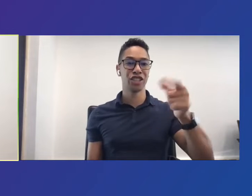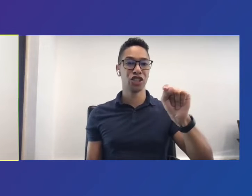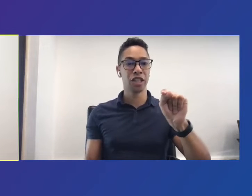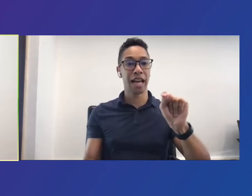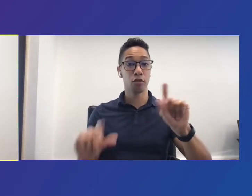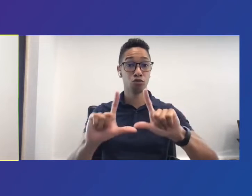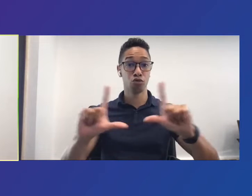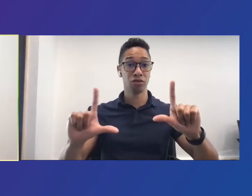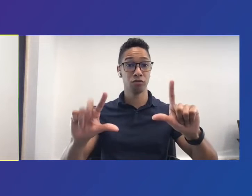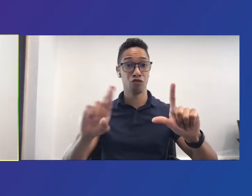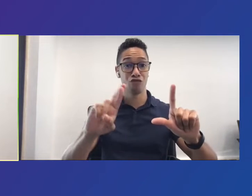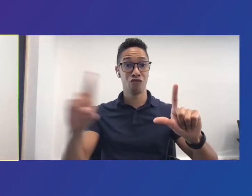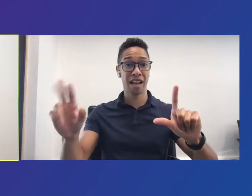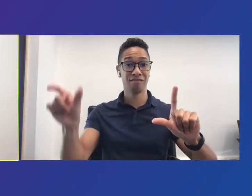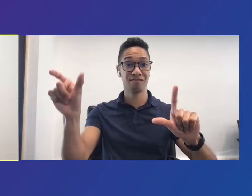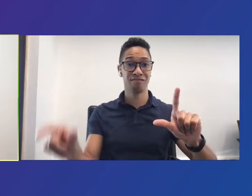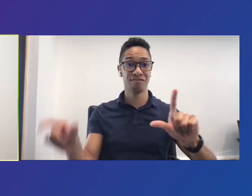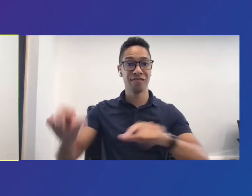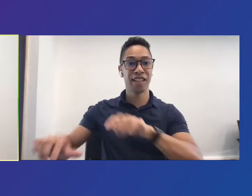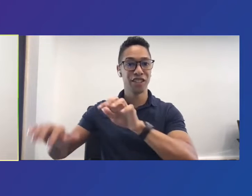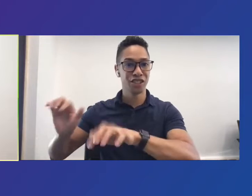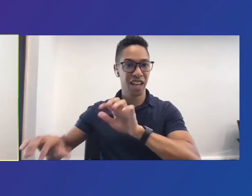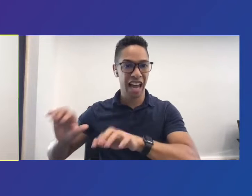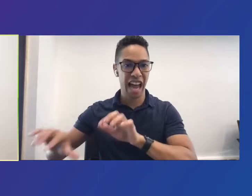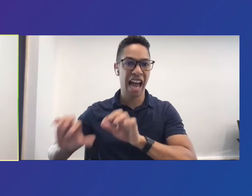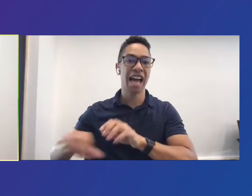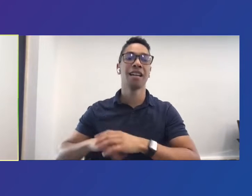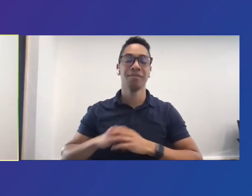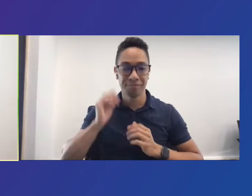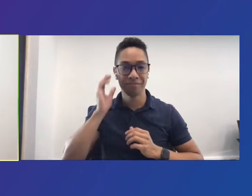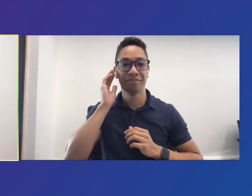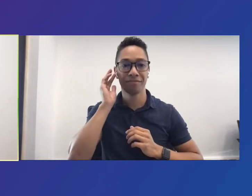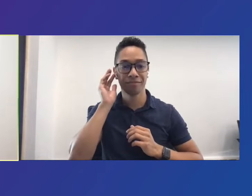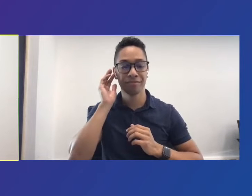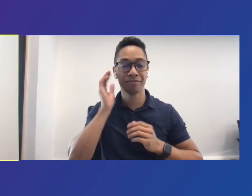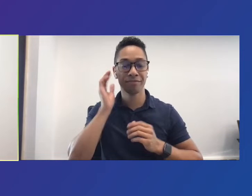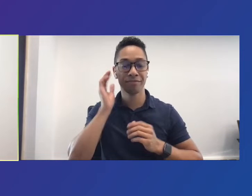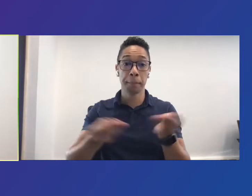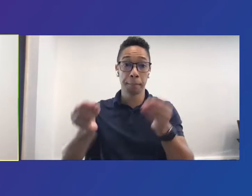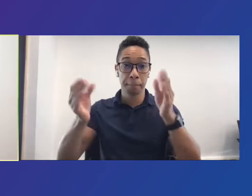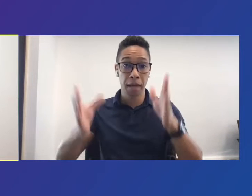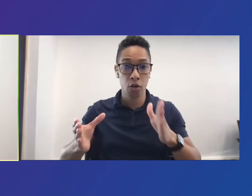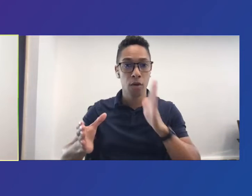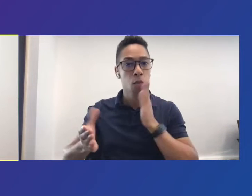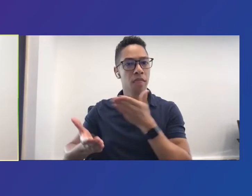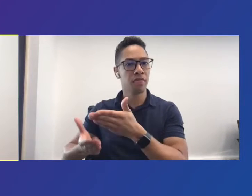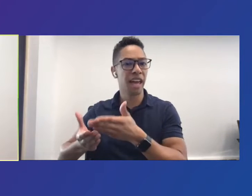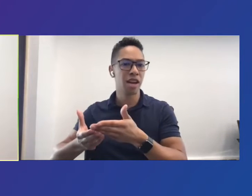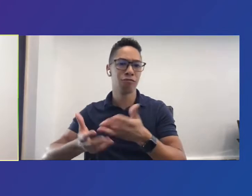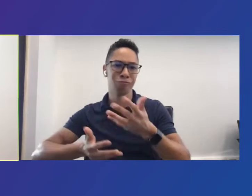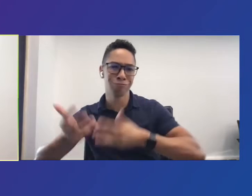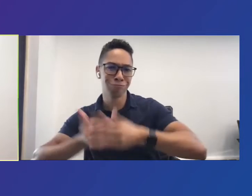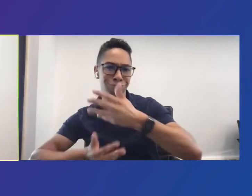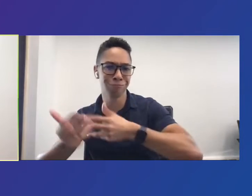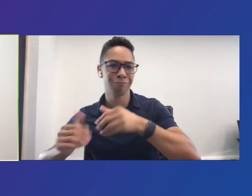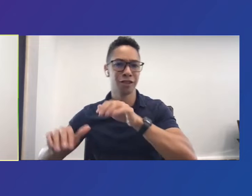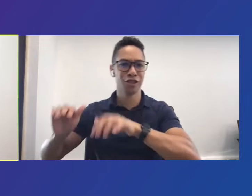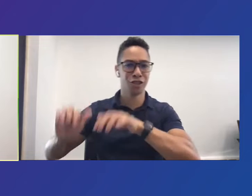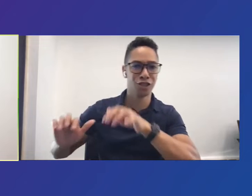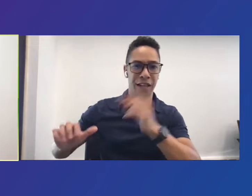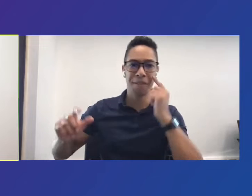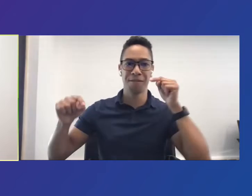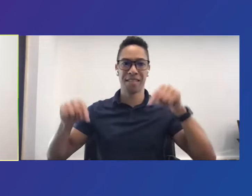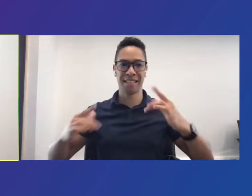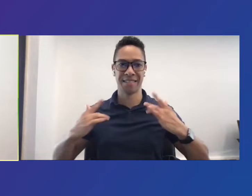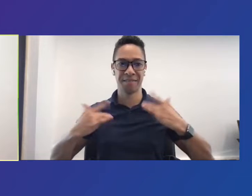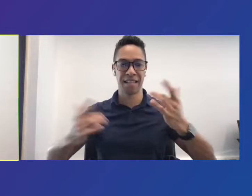this event room. Dance NYC moderators will be interacting with you there. For this session, the